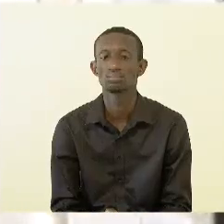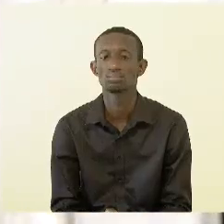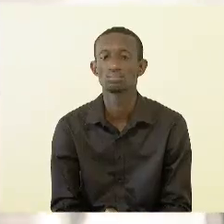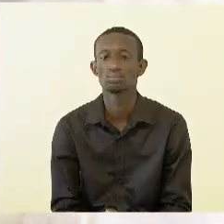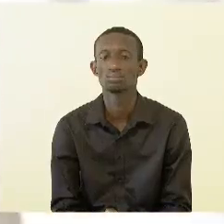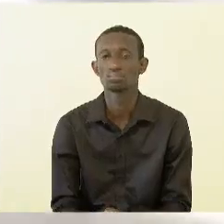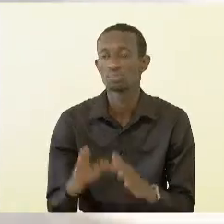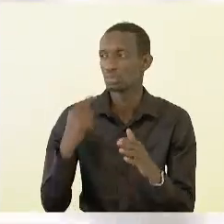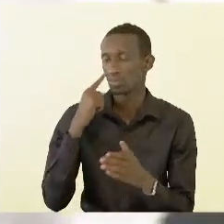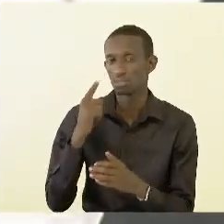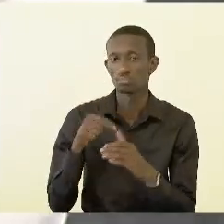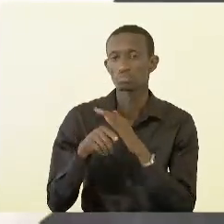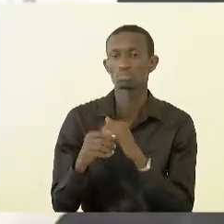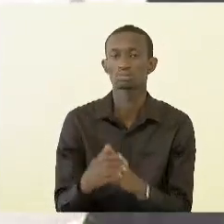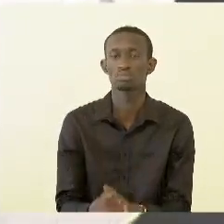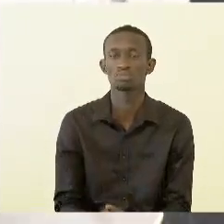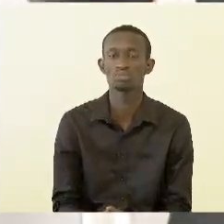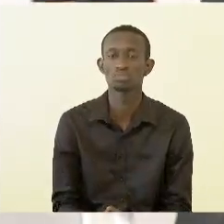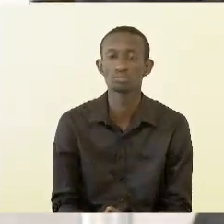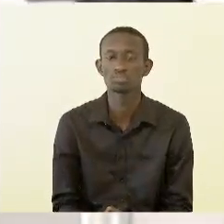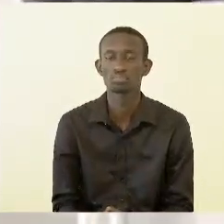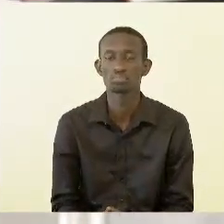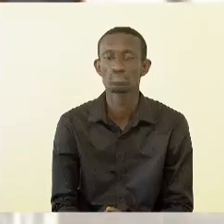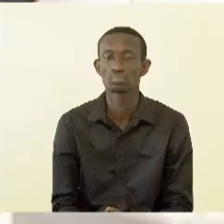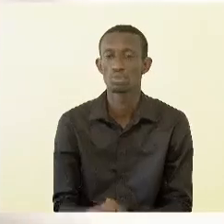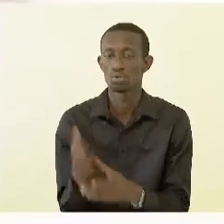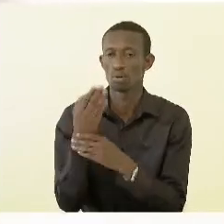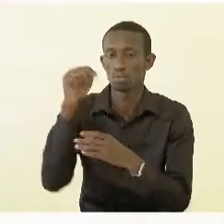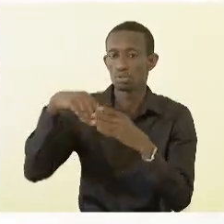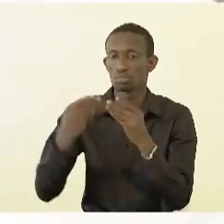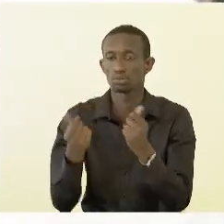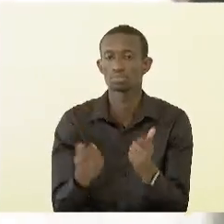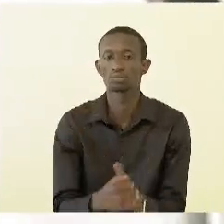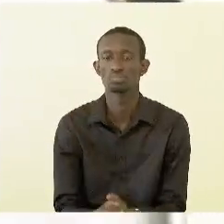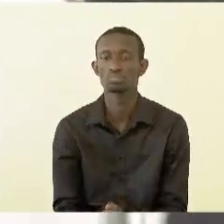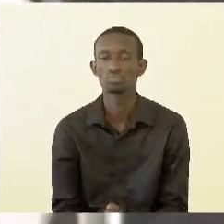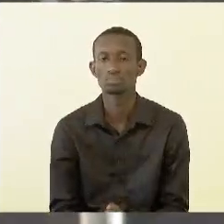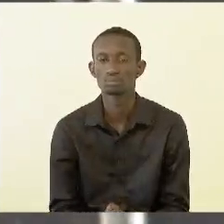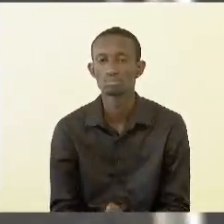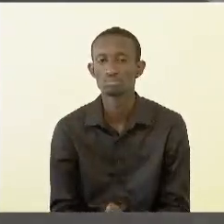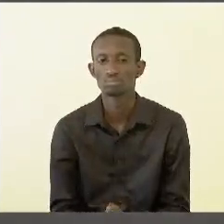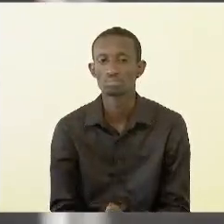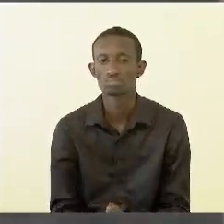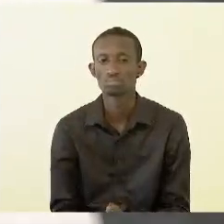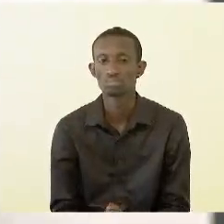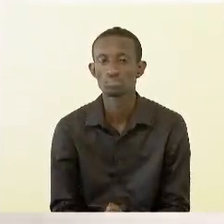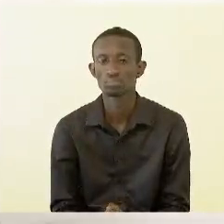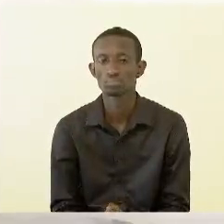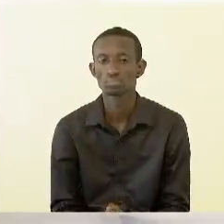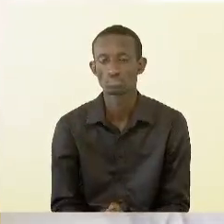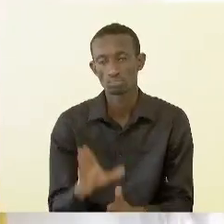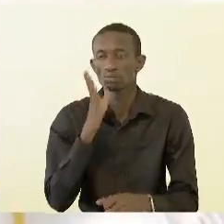So I just insert in this indicator paper in the solution for some